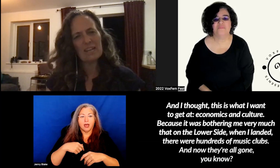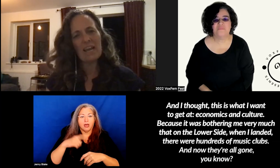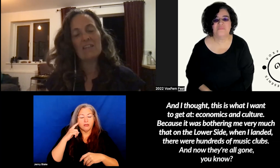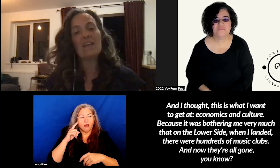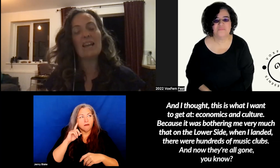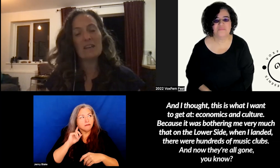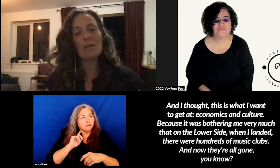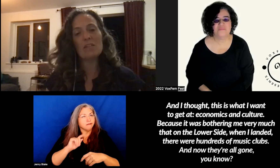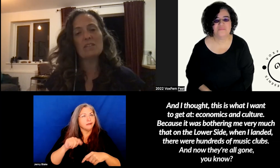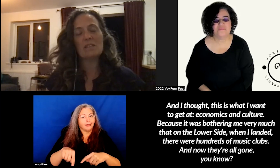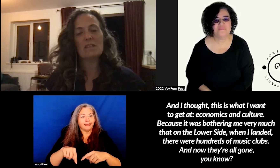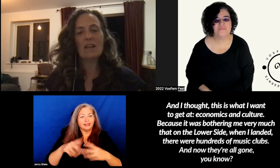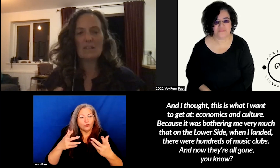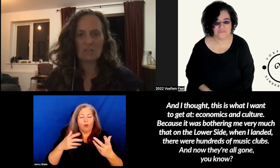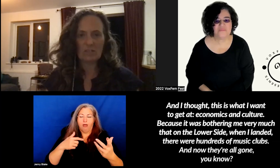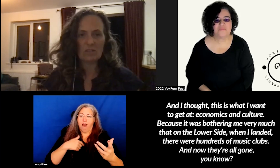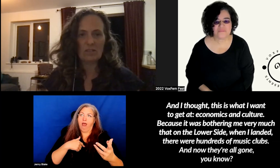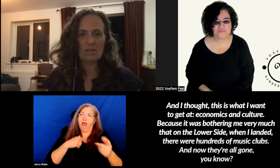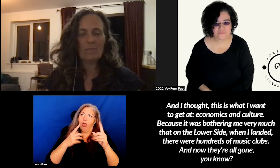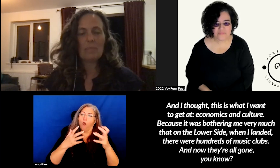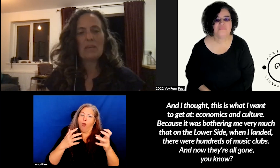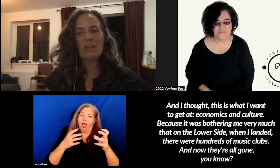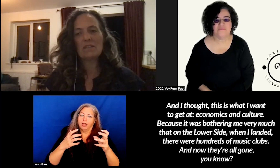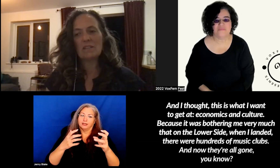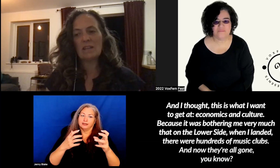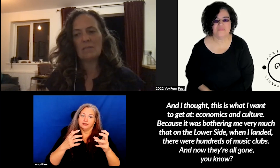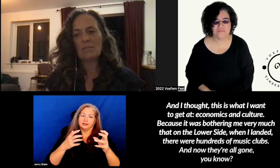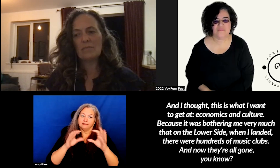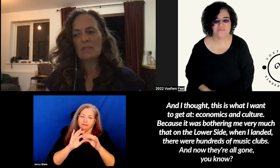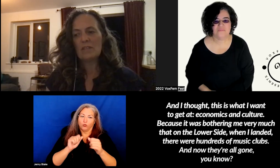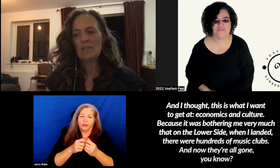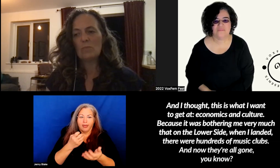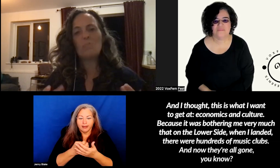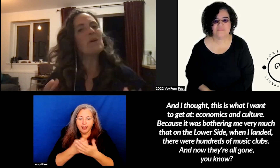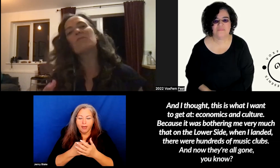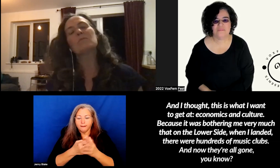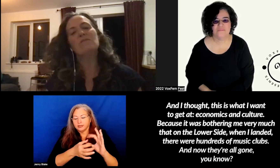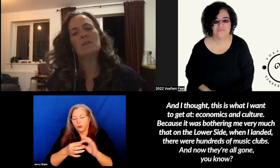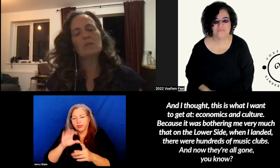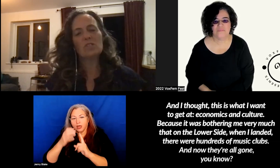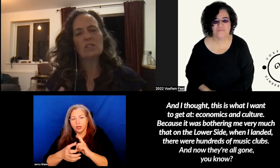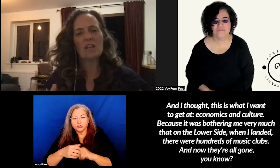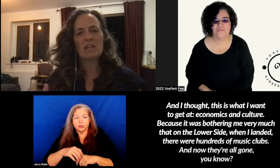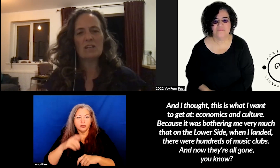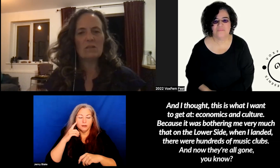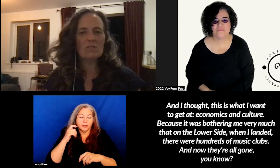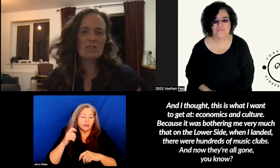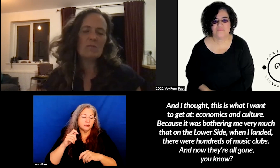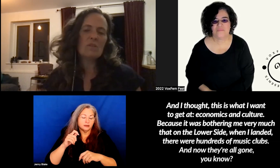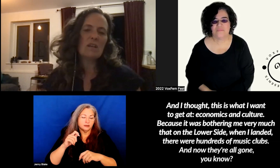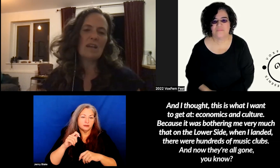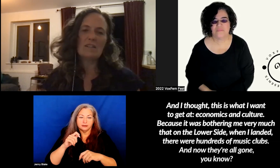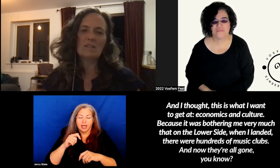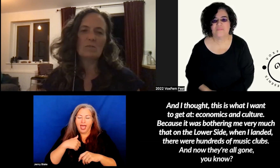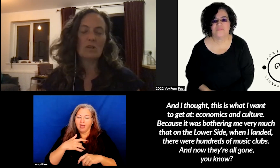get at, economics and culture, because it was bothering me very much that on the Lower East